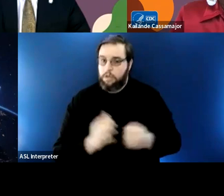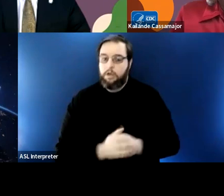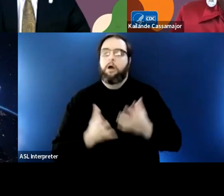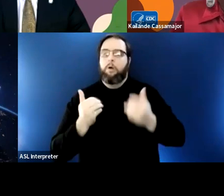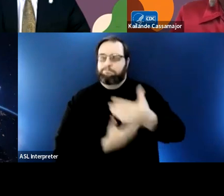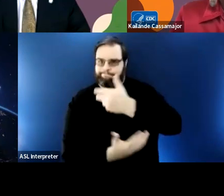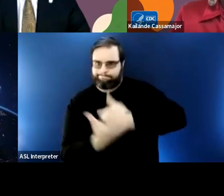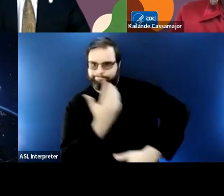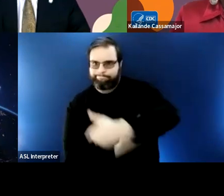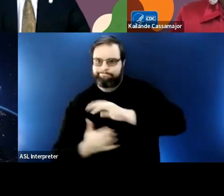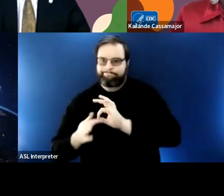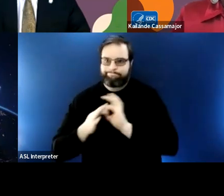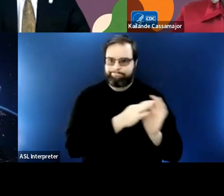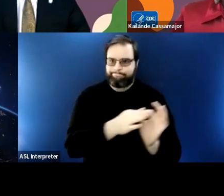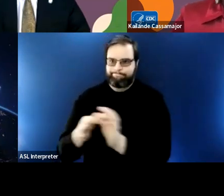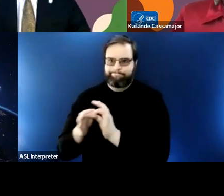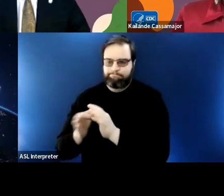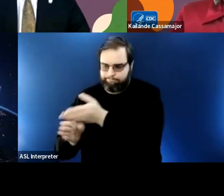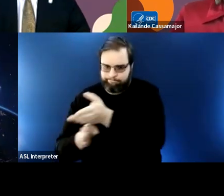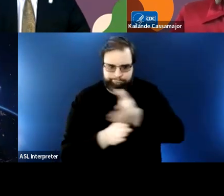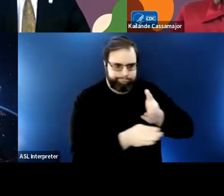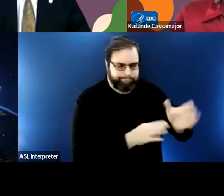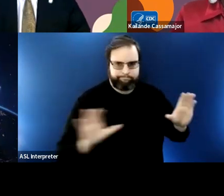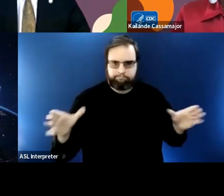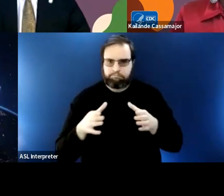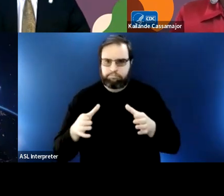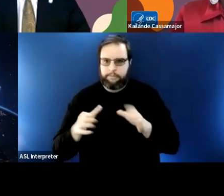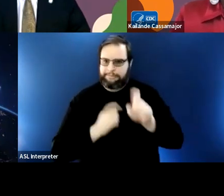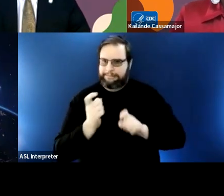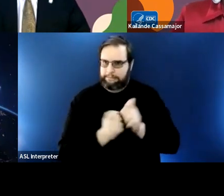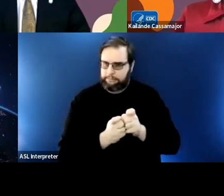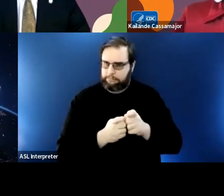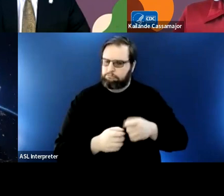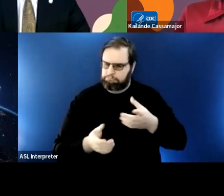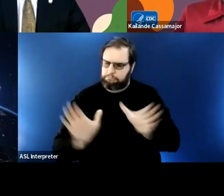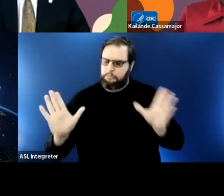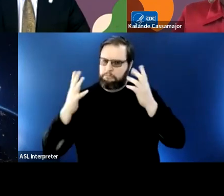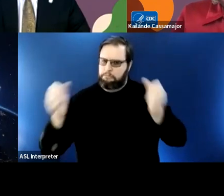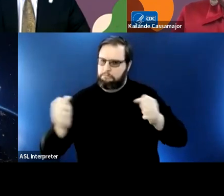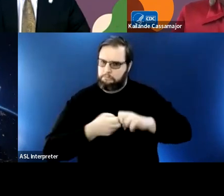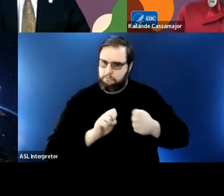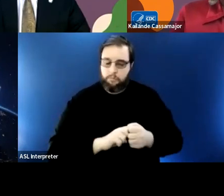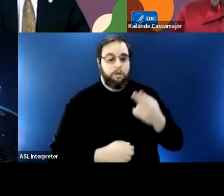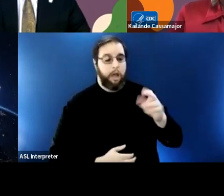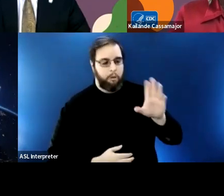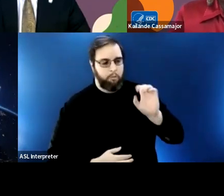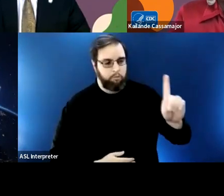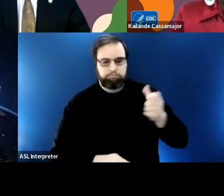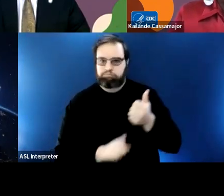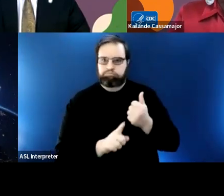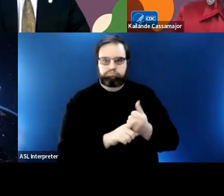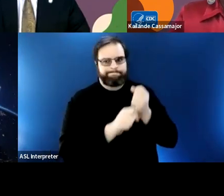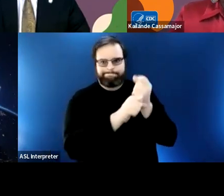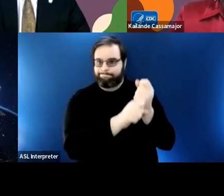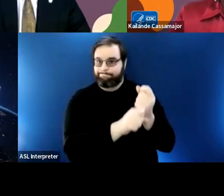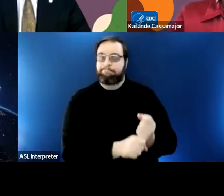and problem-based learning around a particular public health issue. And so every year, Howard is a consistent participant in that